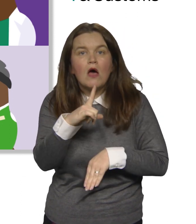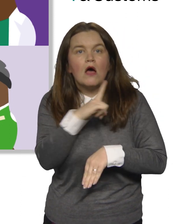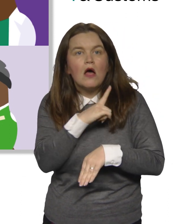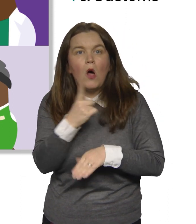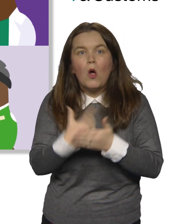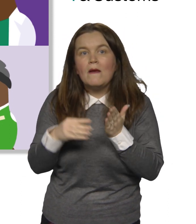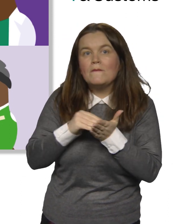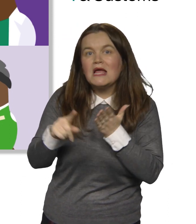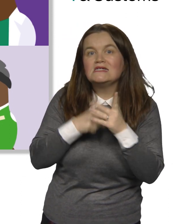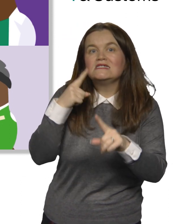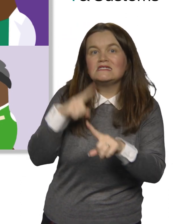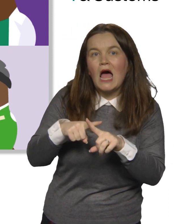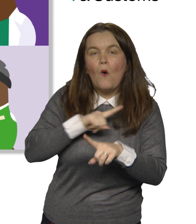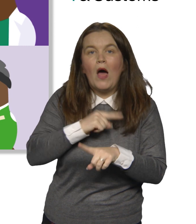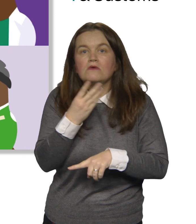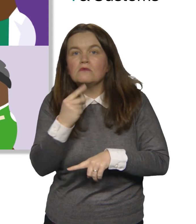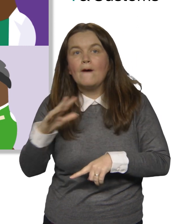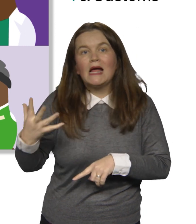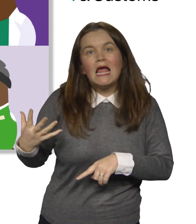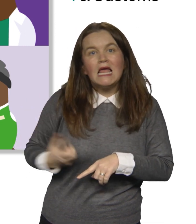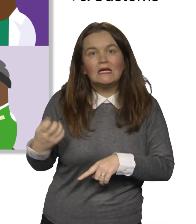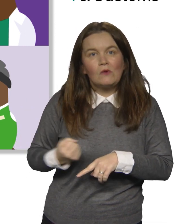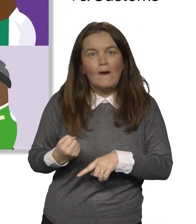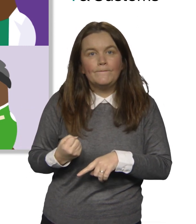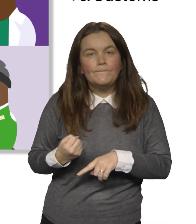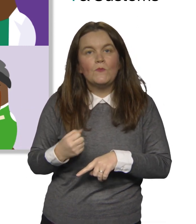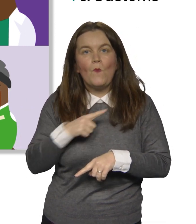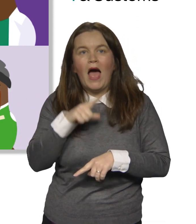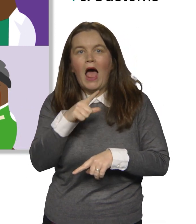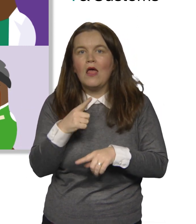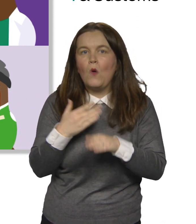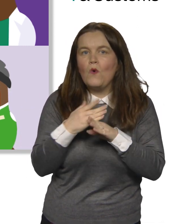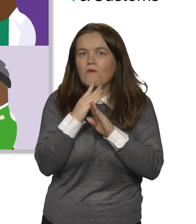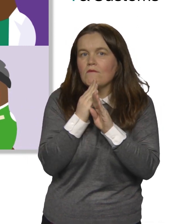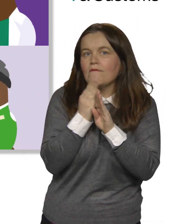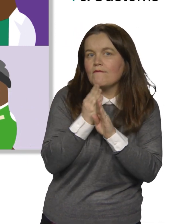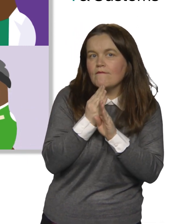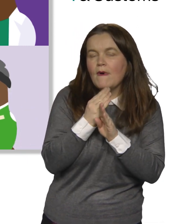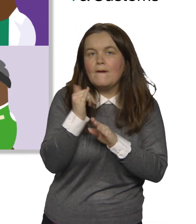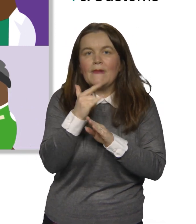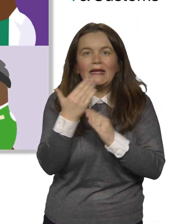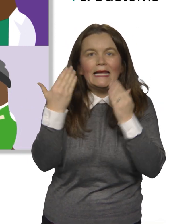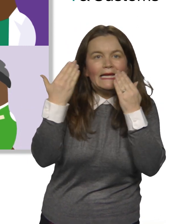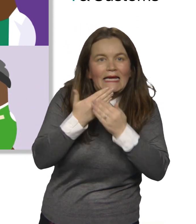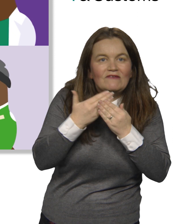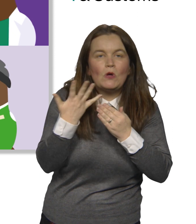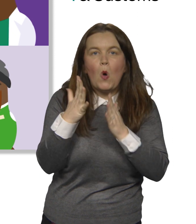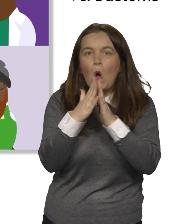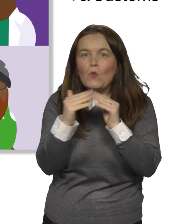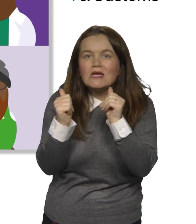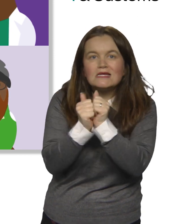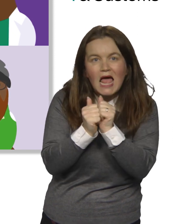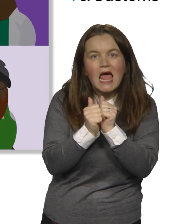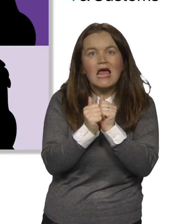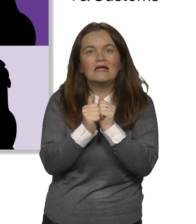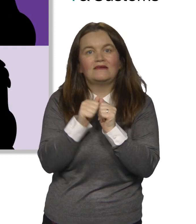they only pay tax on some of the income is because they also do work on the side, perhaps in the evenings or at weekends.